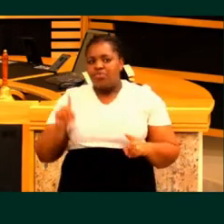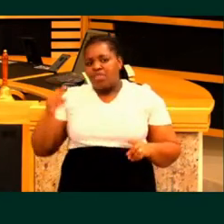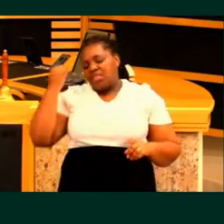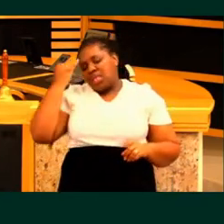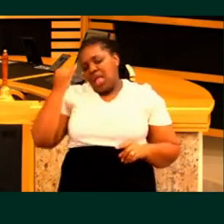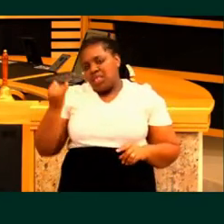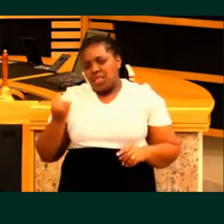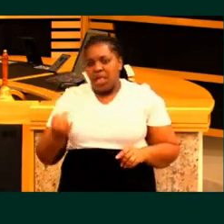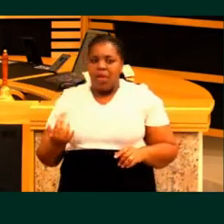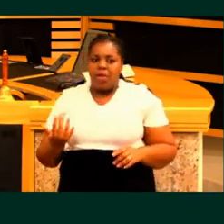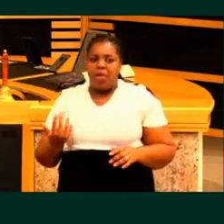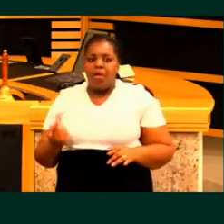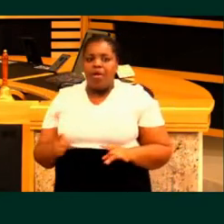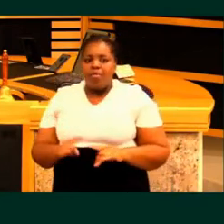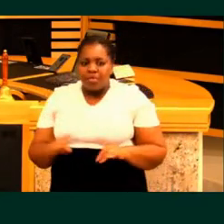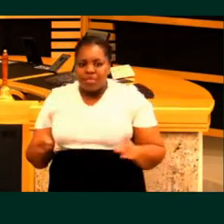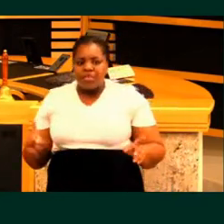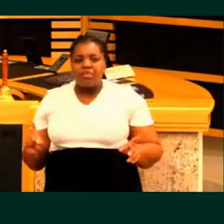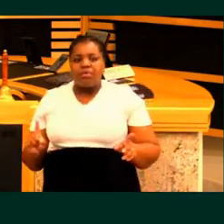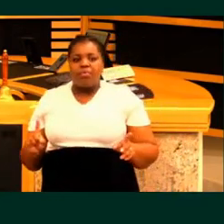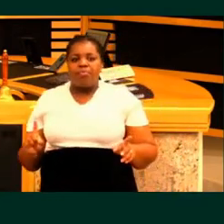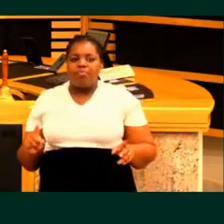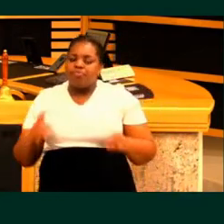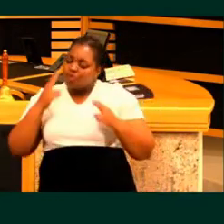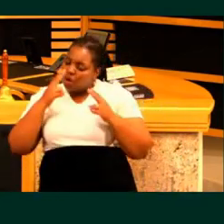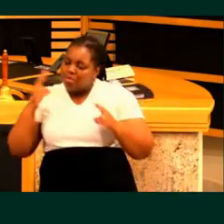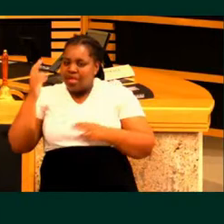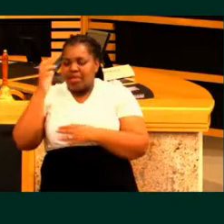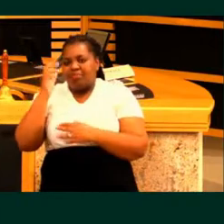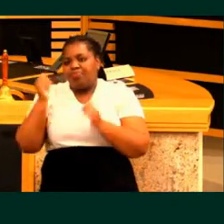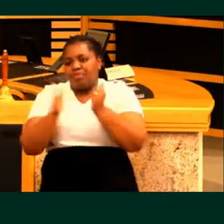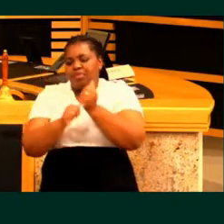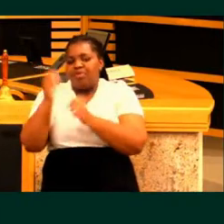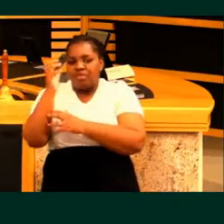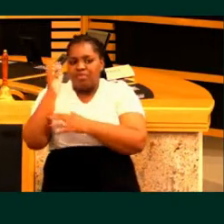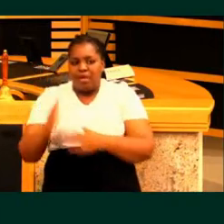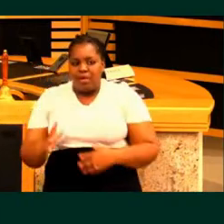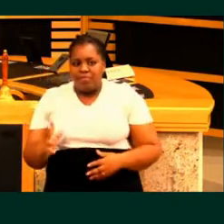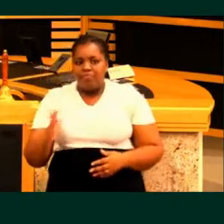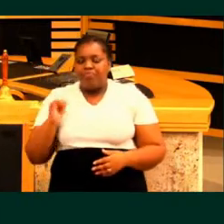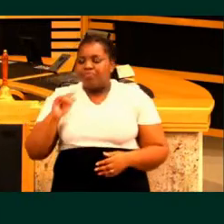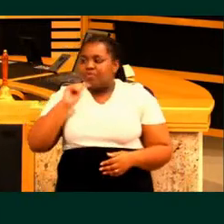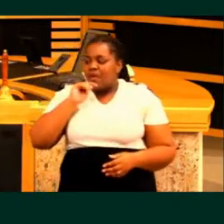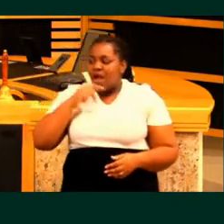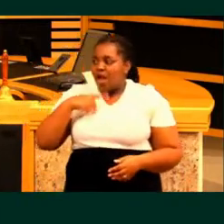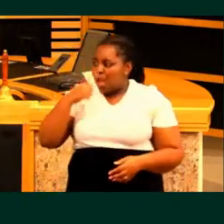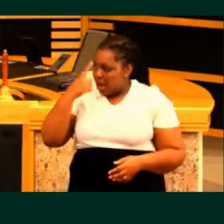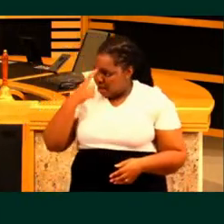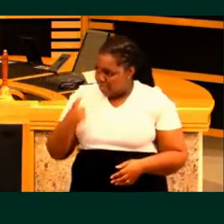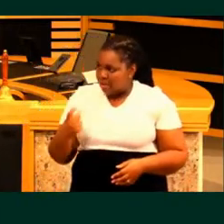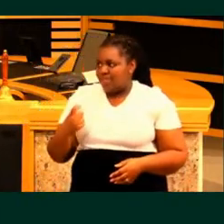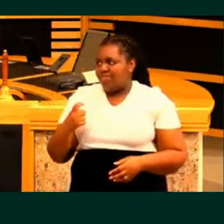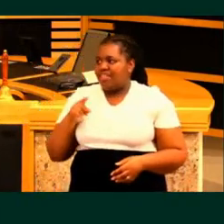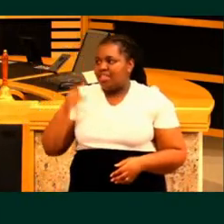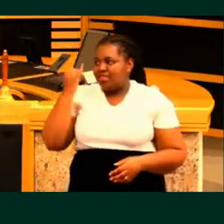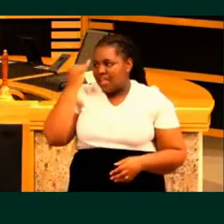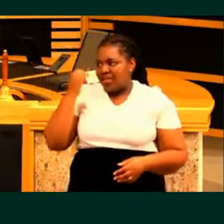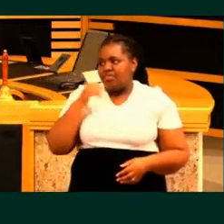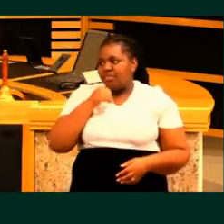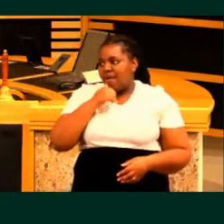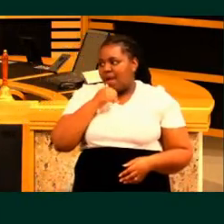idea but honorable Deputy speaker I really believed in this idea I I really